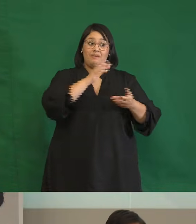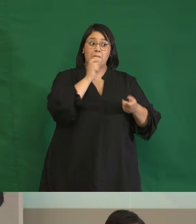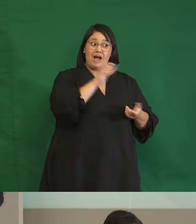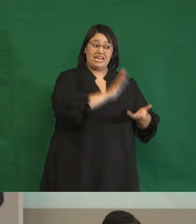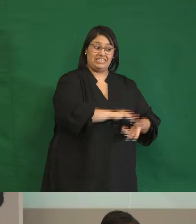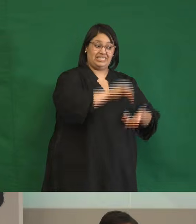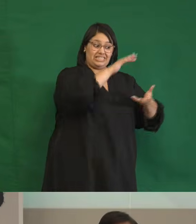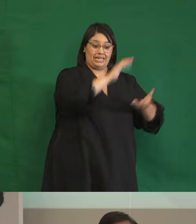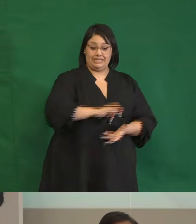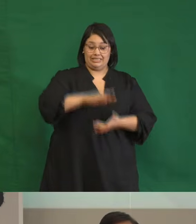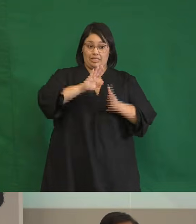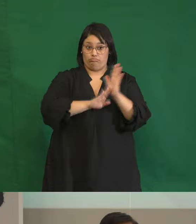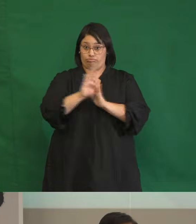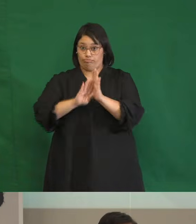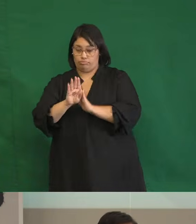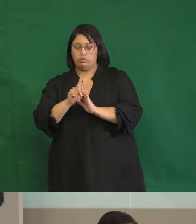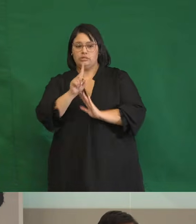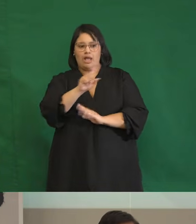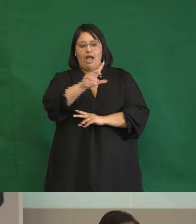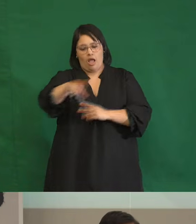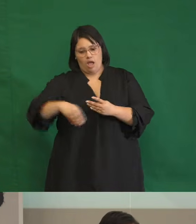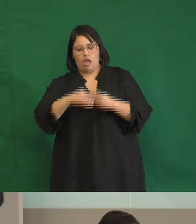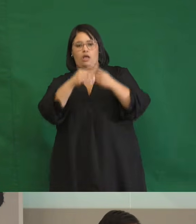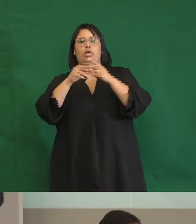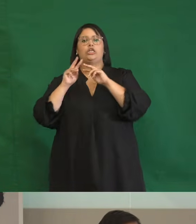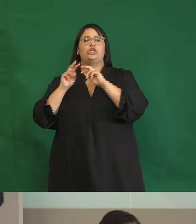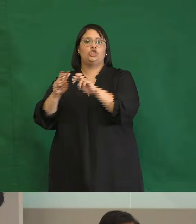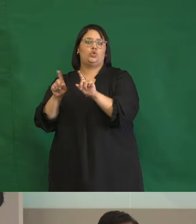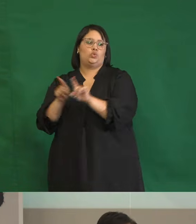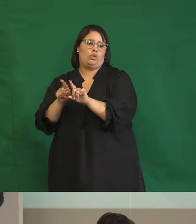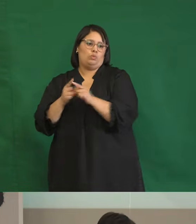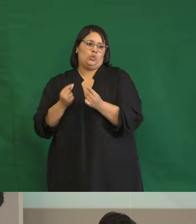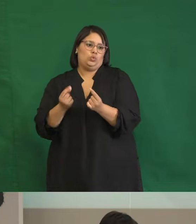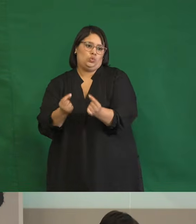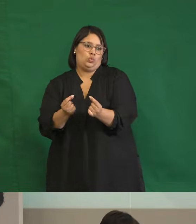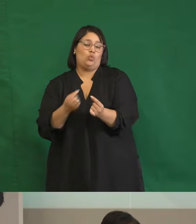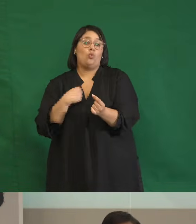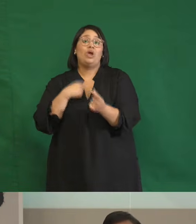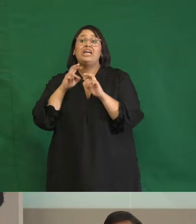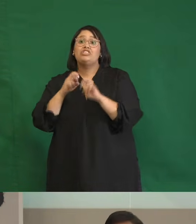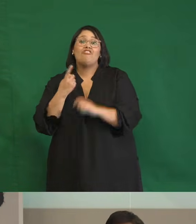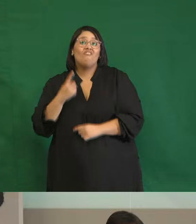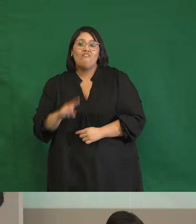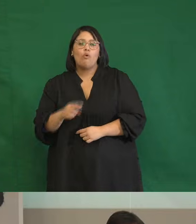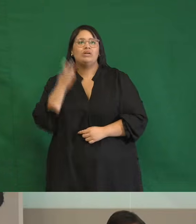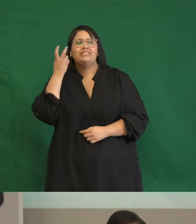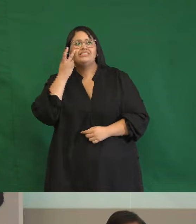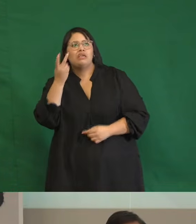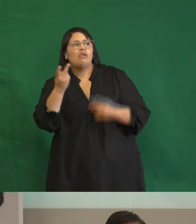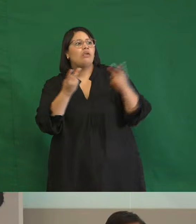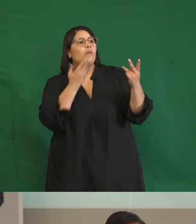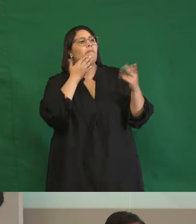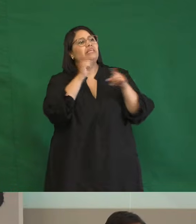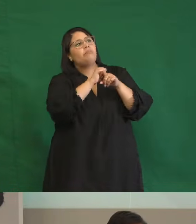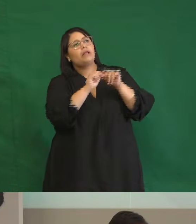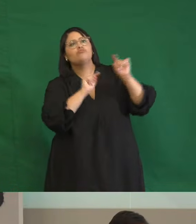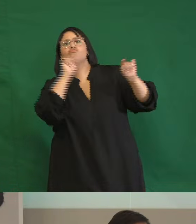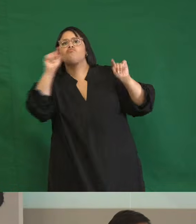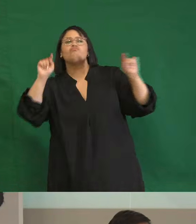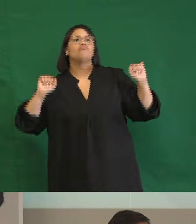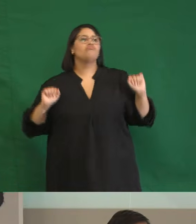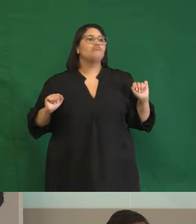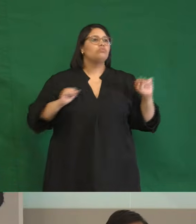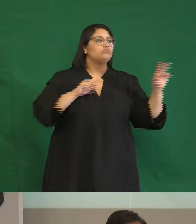their constituents, we also do quite a bit of research into the best practice for development, different